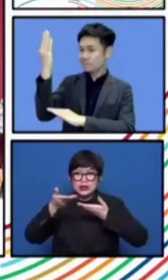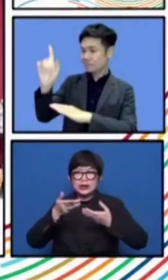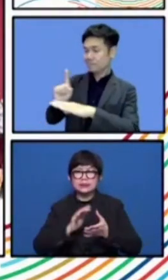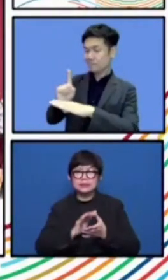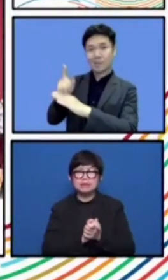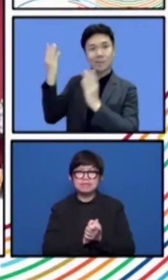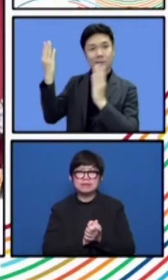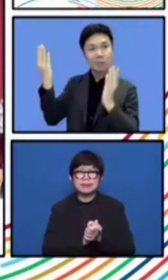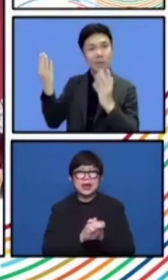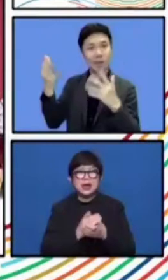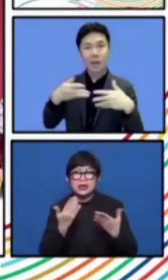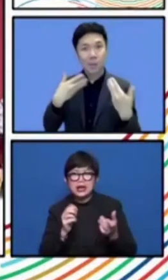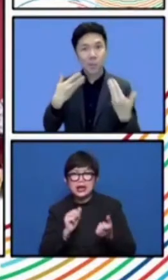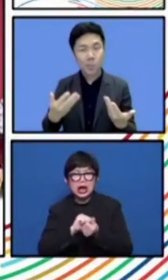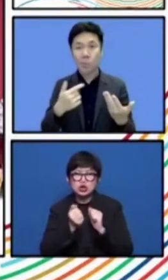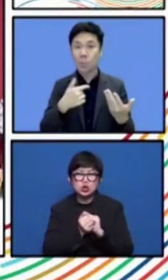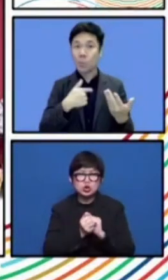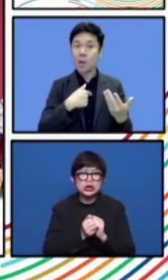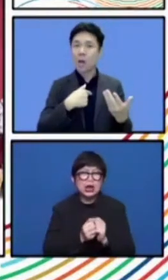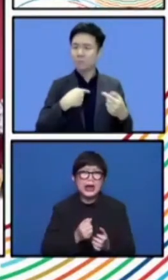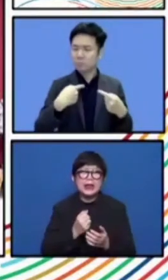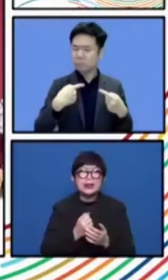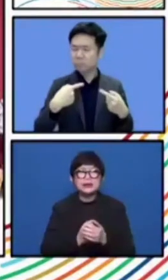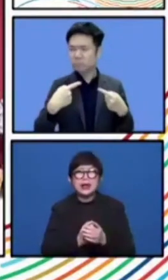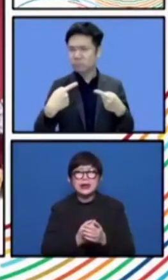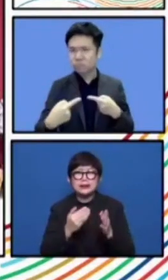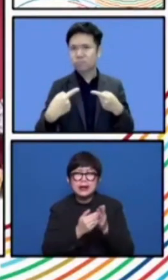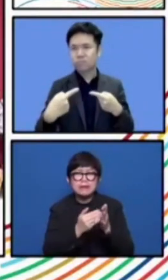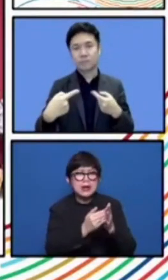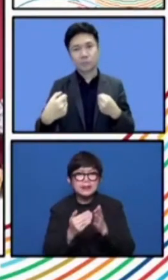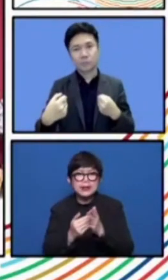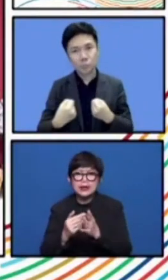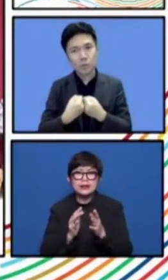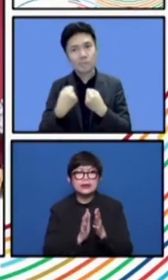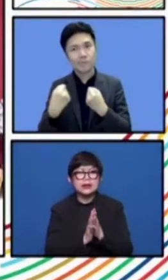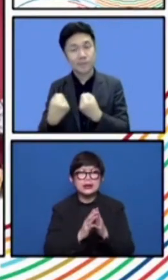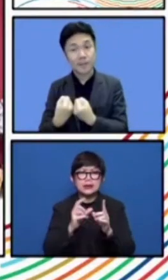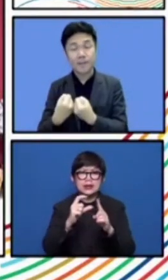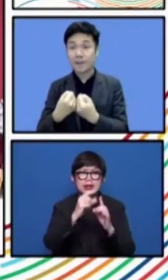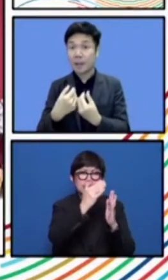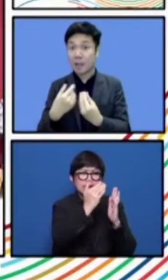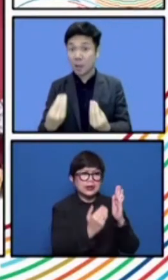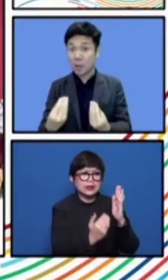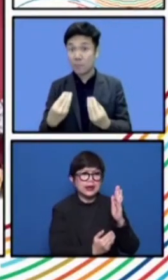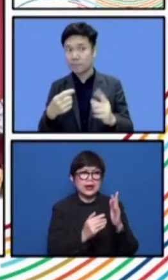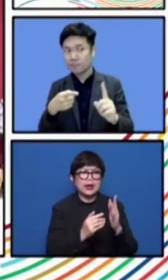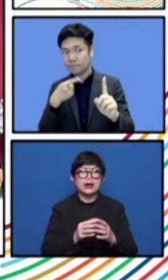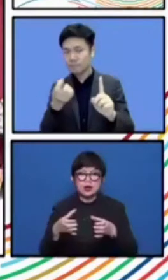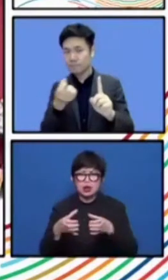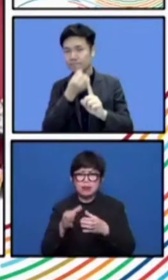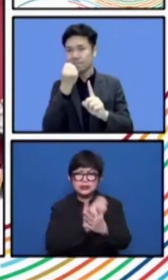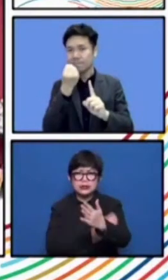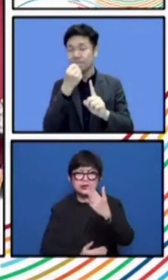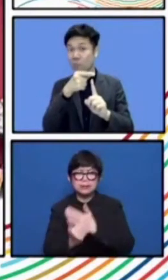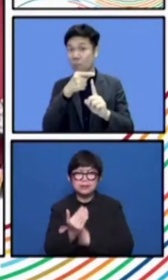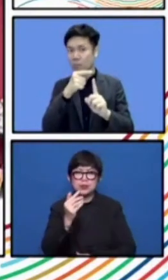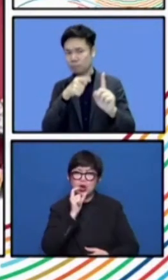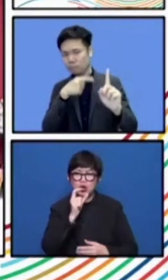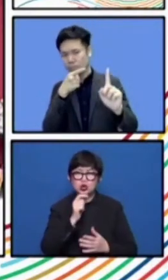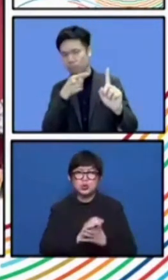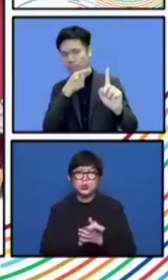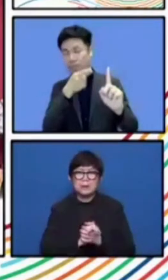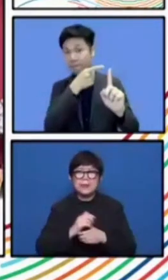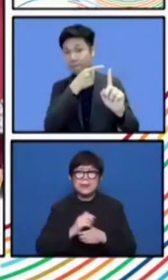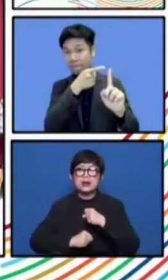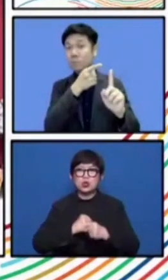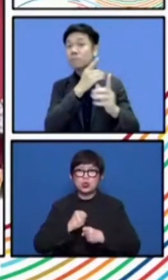opportunities with regard to disability data and statistics and other mechanisms to strengthen the tracking of progress on disability inclusive